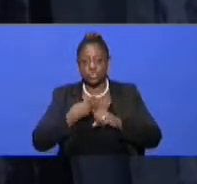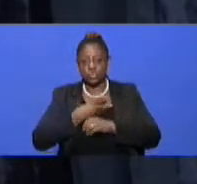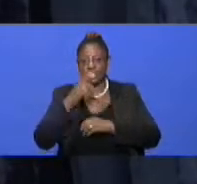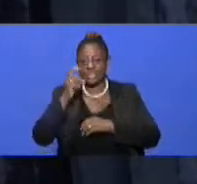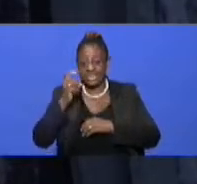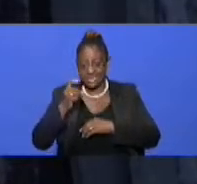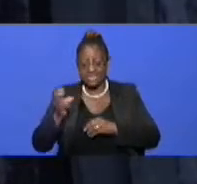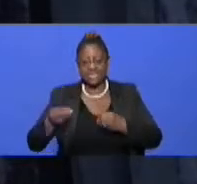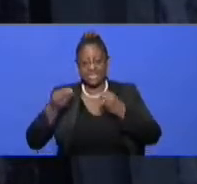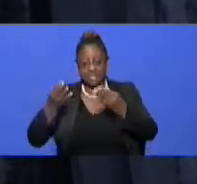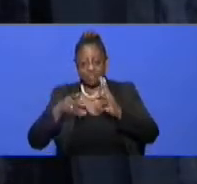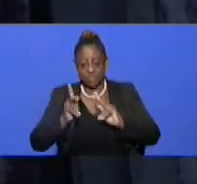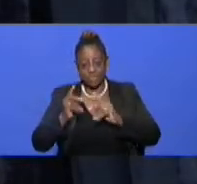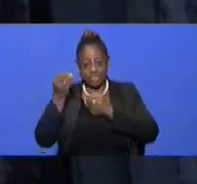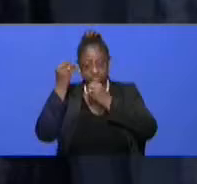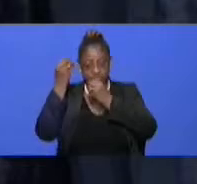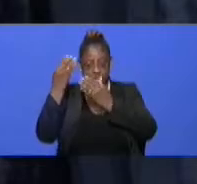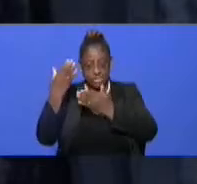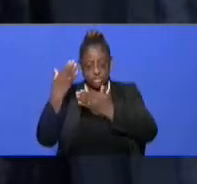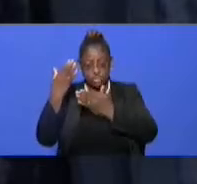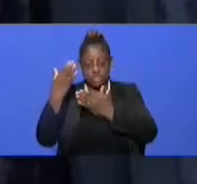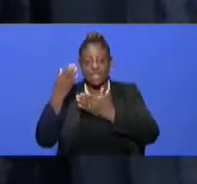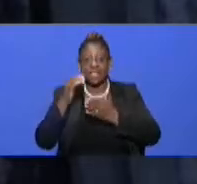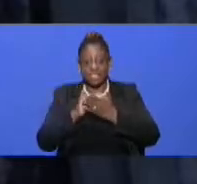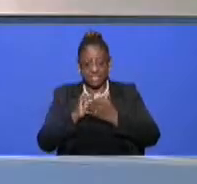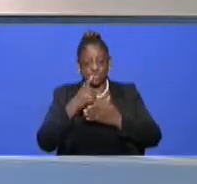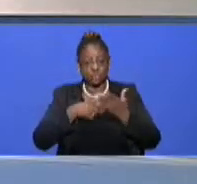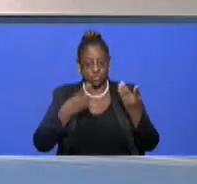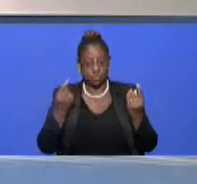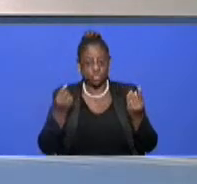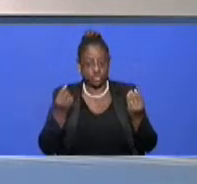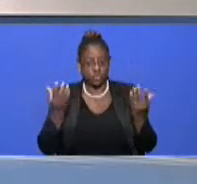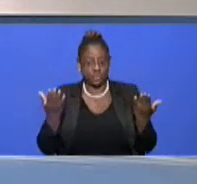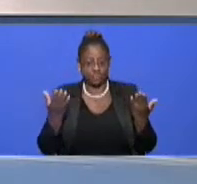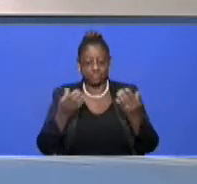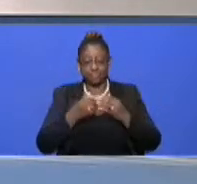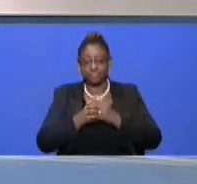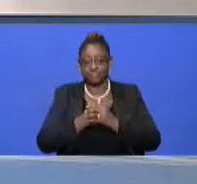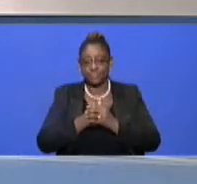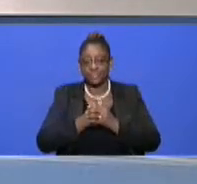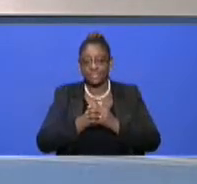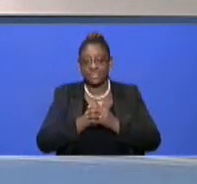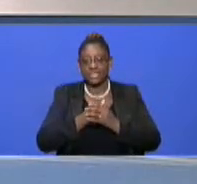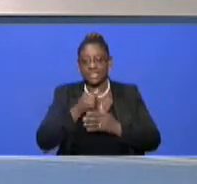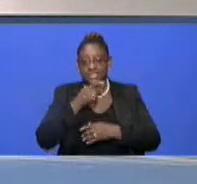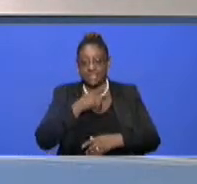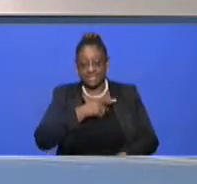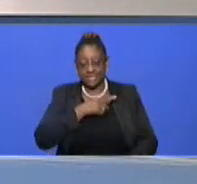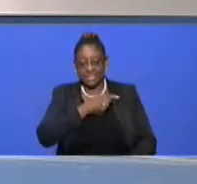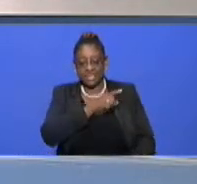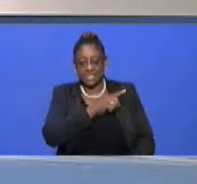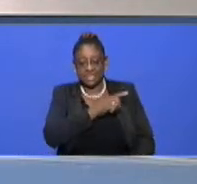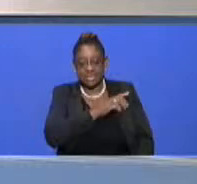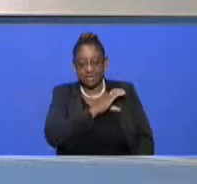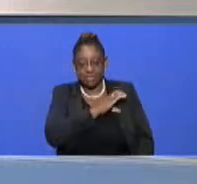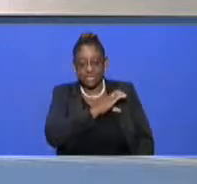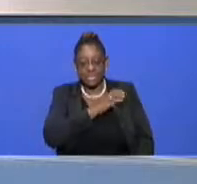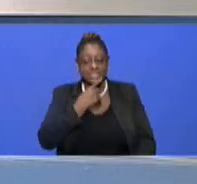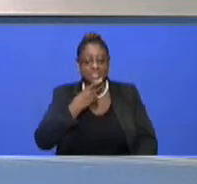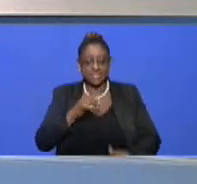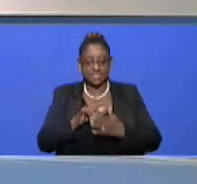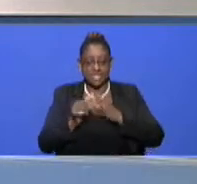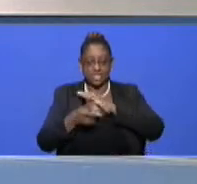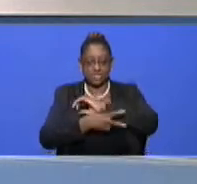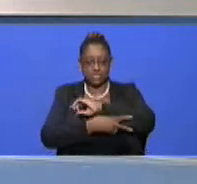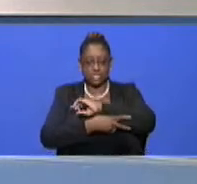with the information, and that is exactly what we're doing. Lady Camille notes that the COVID-19 stalled a lot